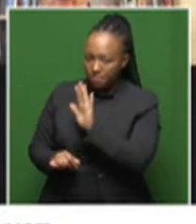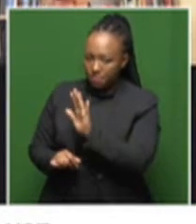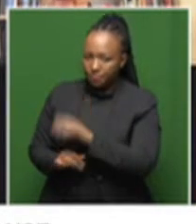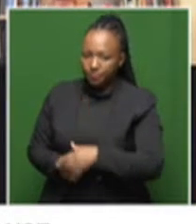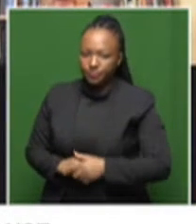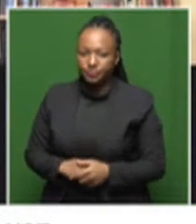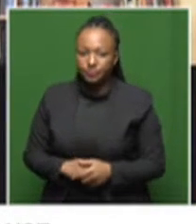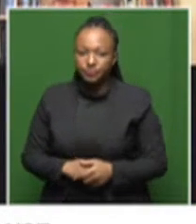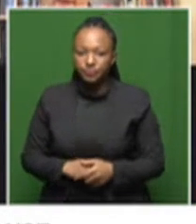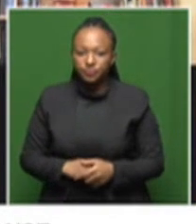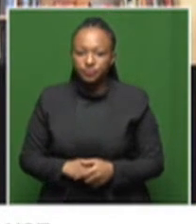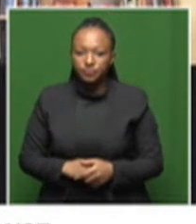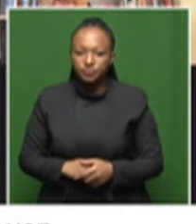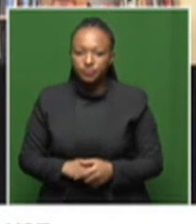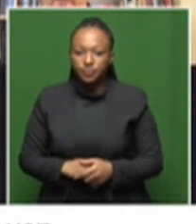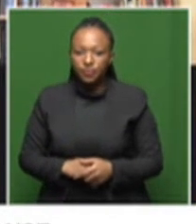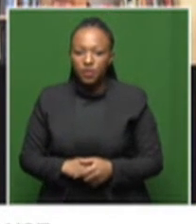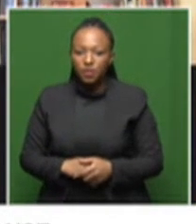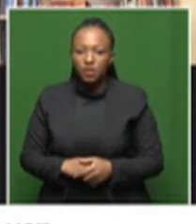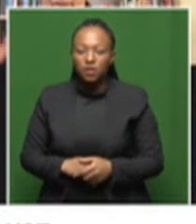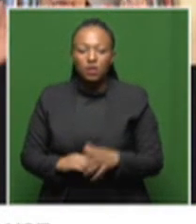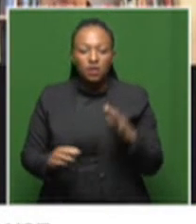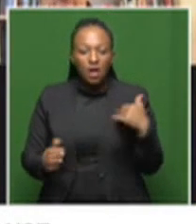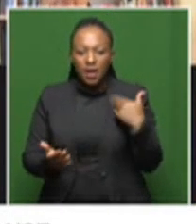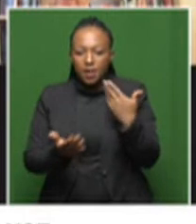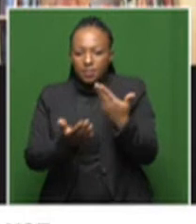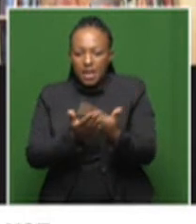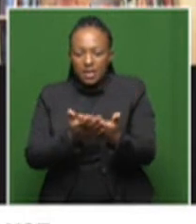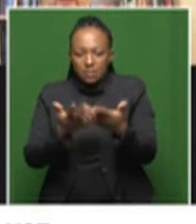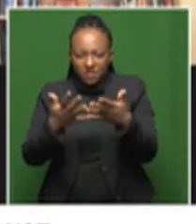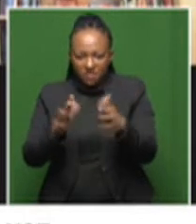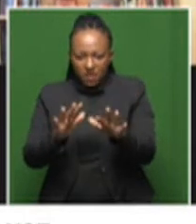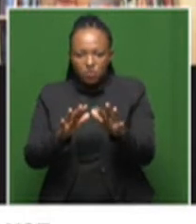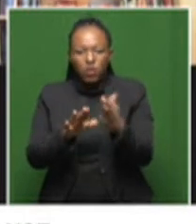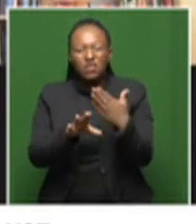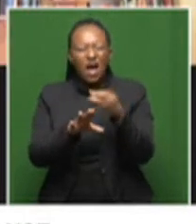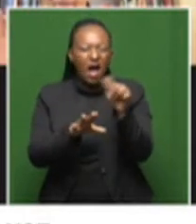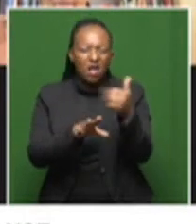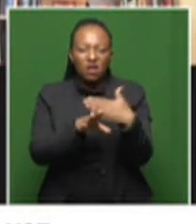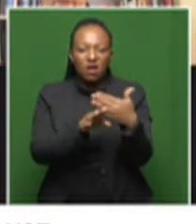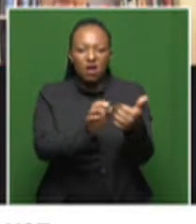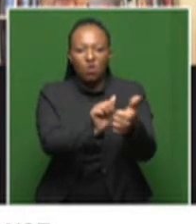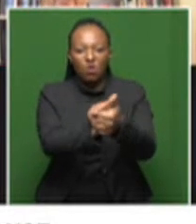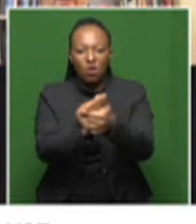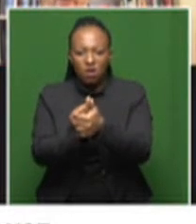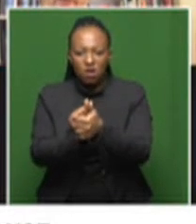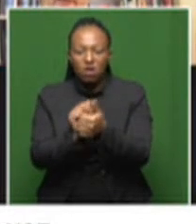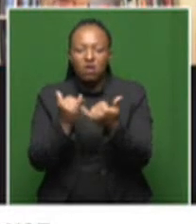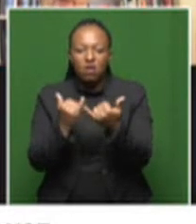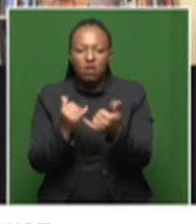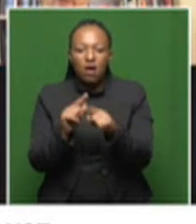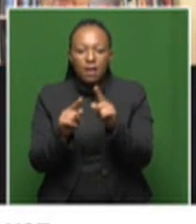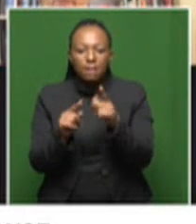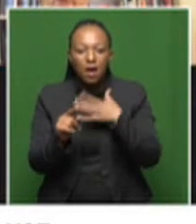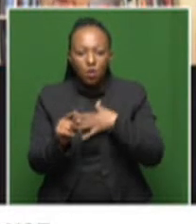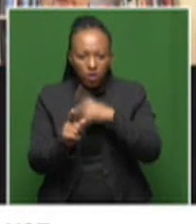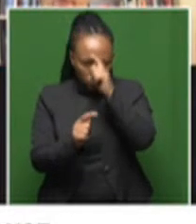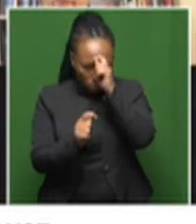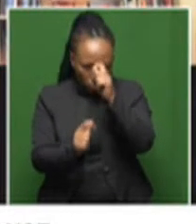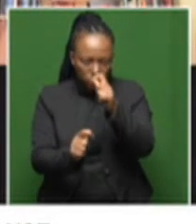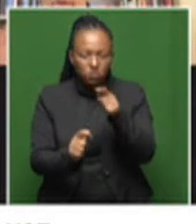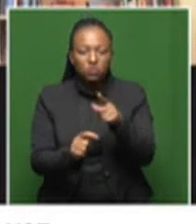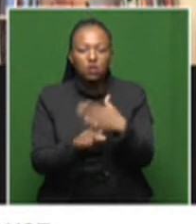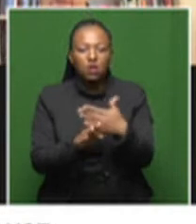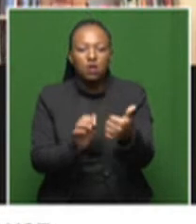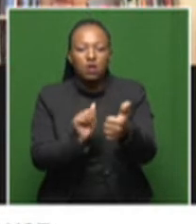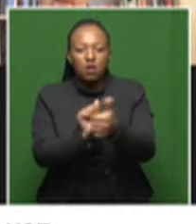So that is just an update that I have done with some colleagues. I'm going to be speaking today, but I would like to acknowledge some colleagues, Rudy